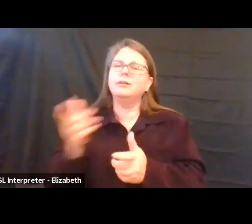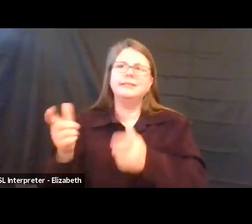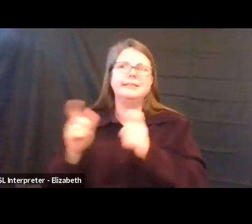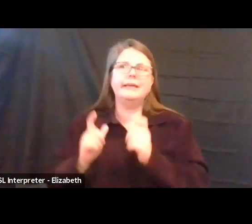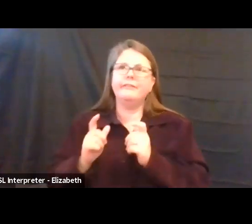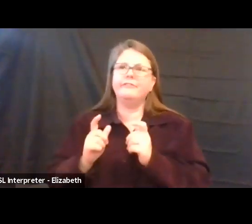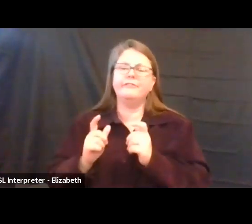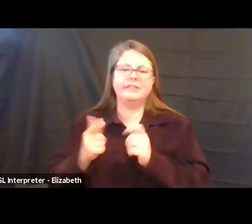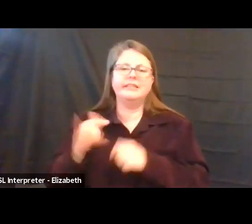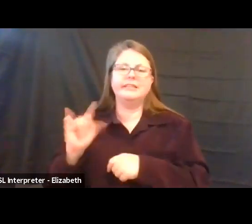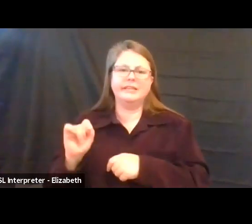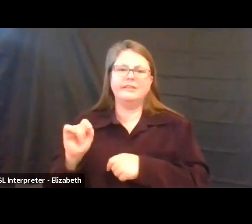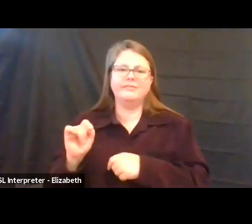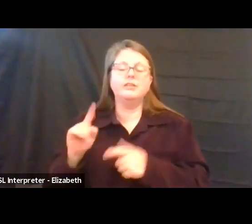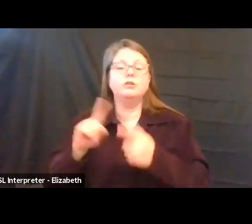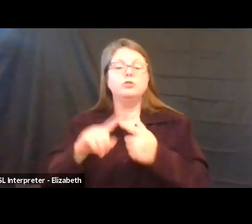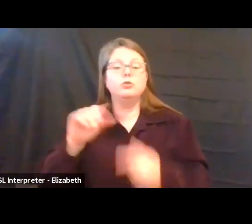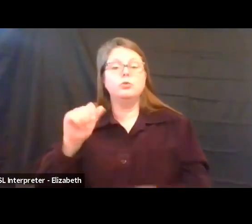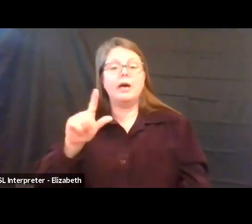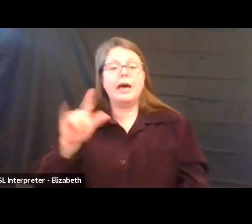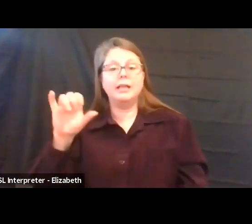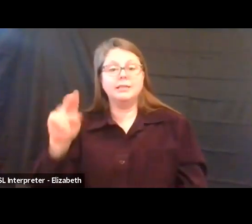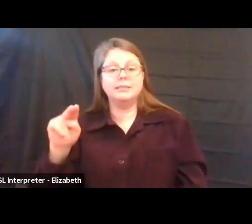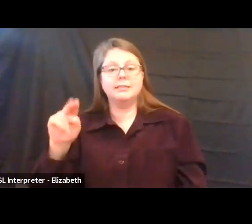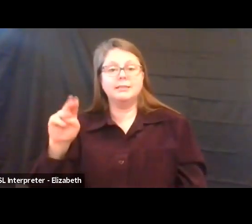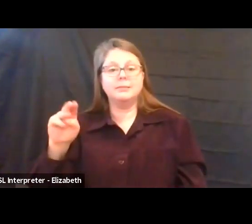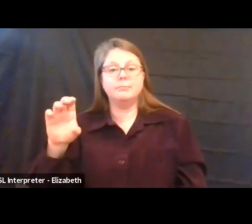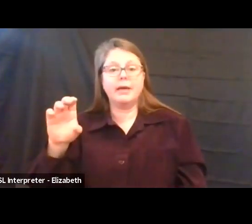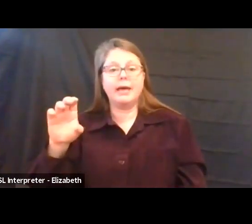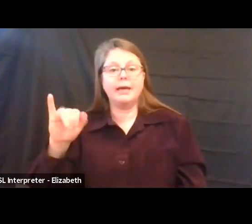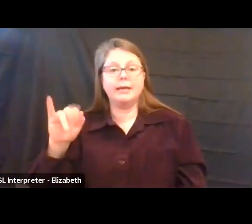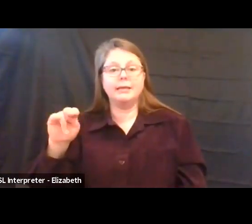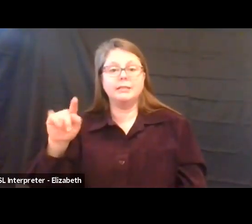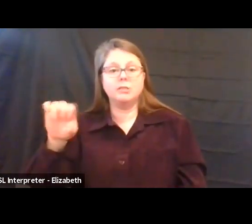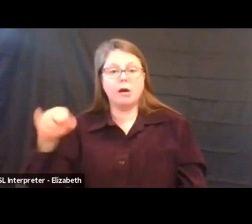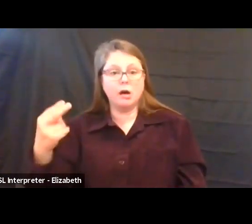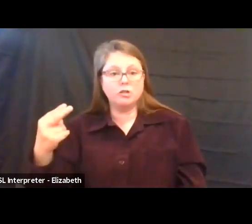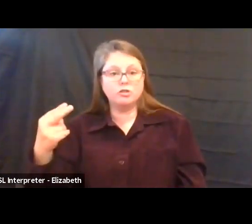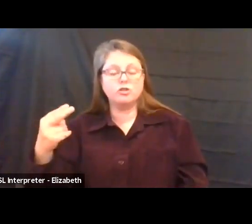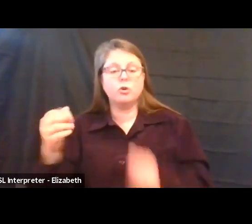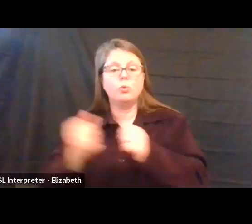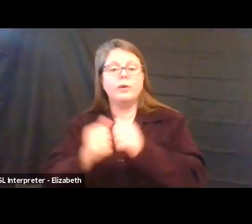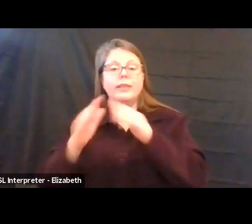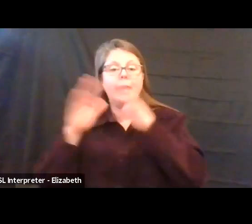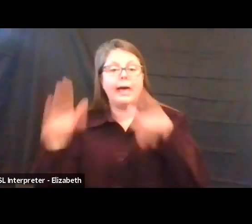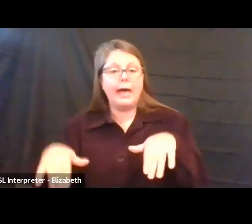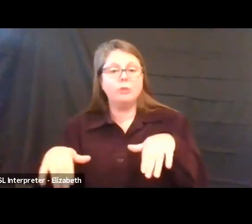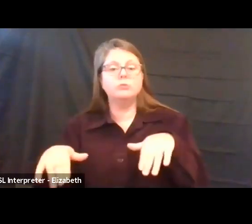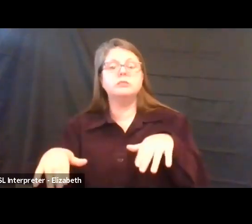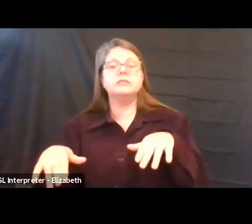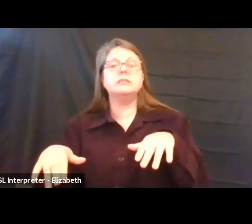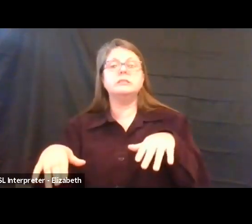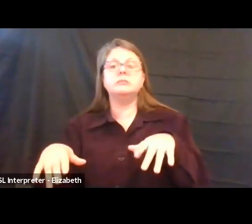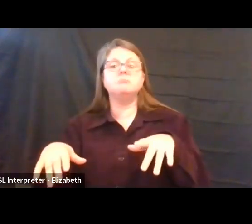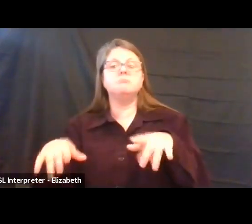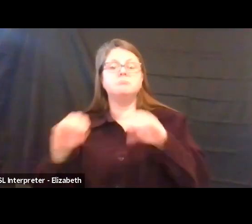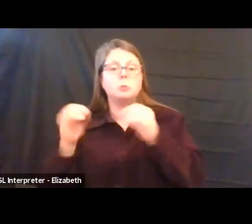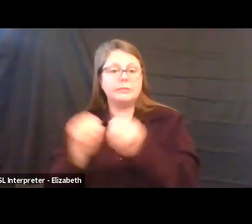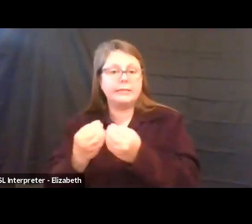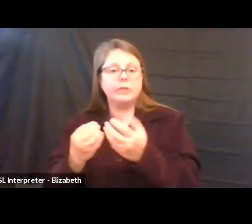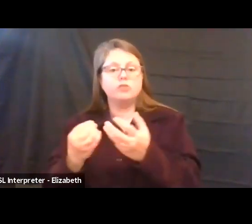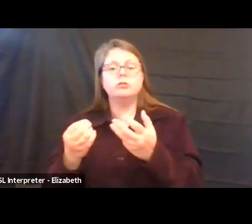Housing Alliance, who also helped us with technical resources and has been a great help on our FAQs that we put